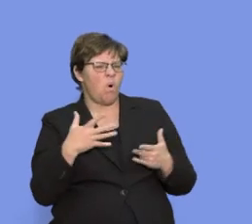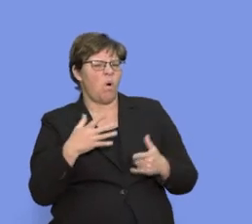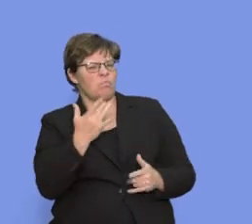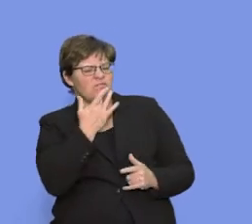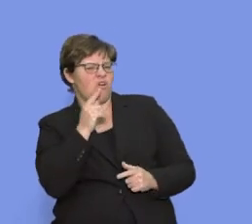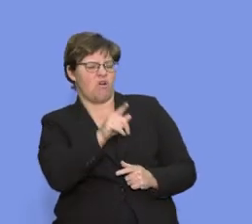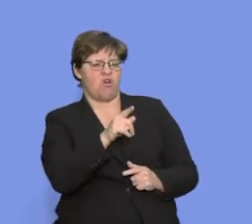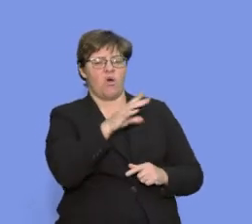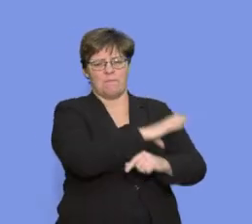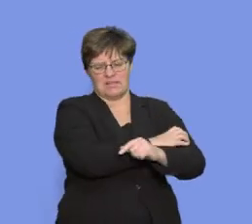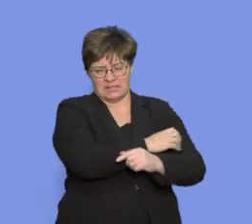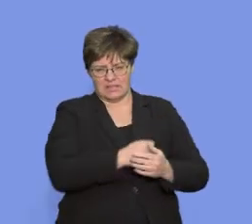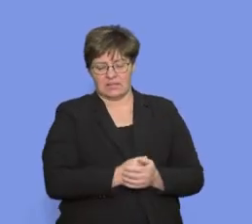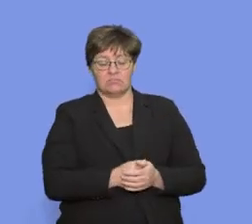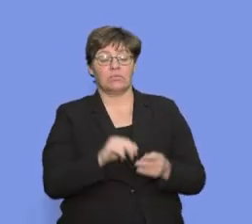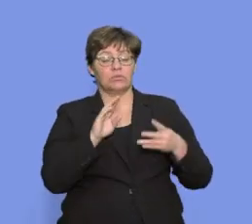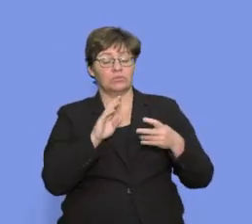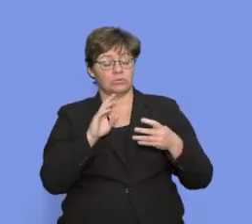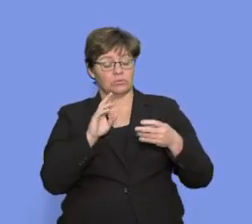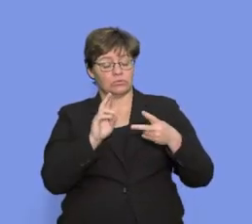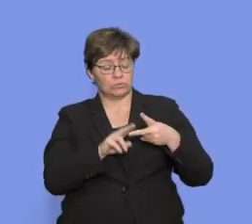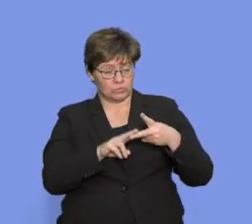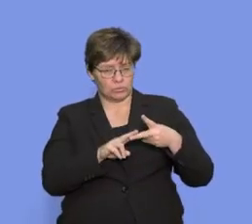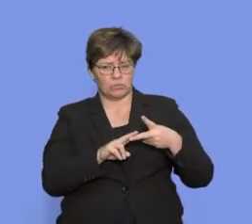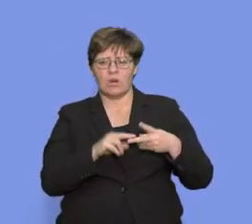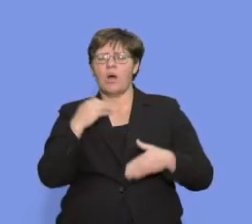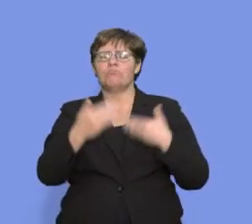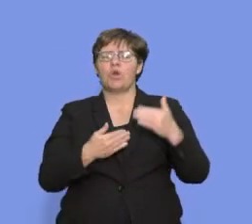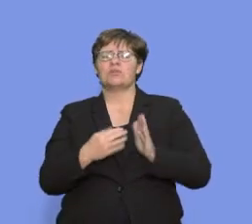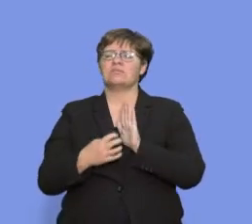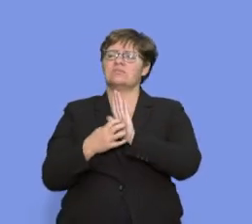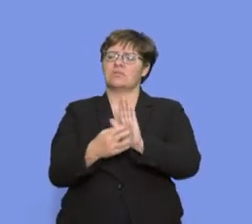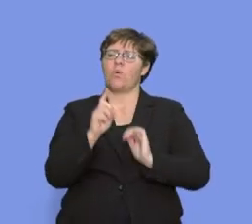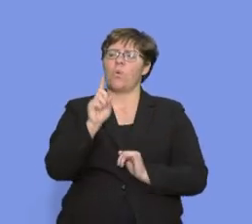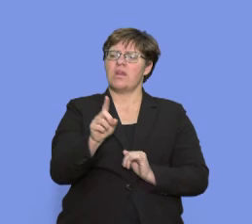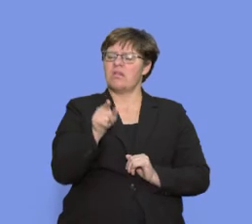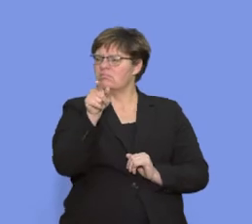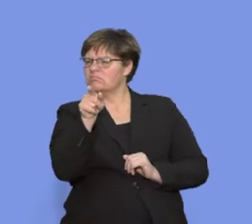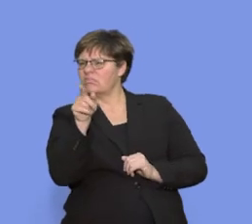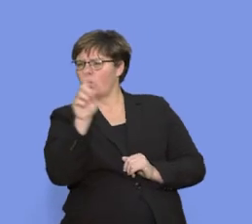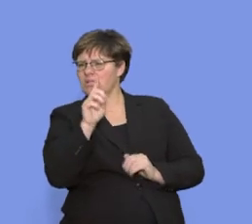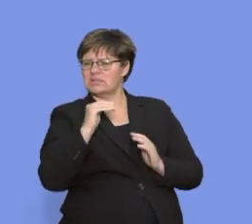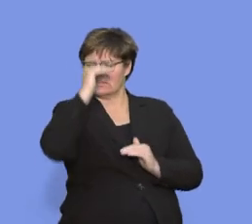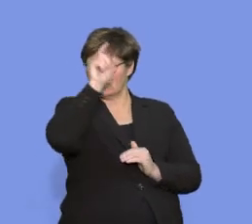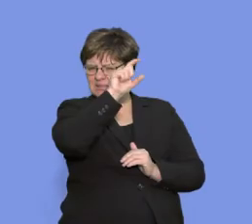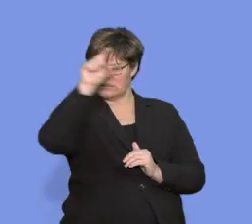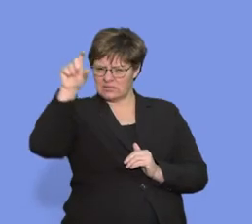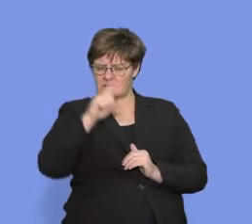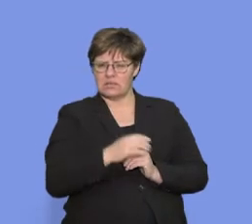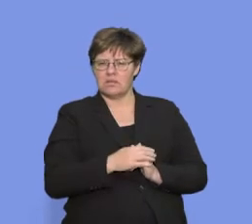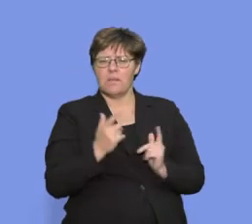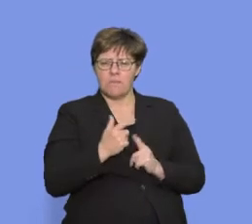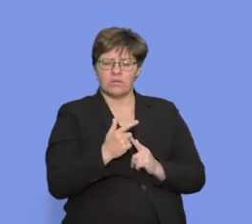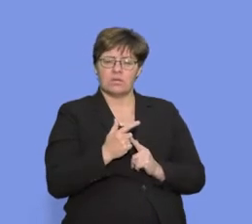muscle. Number 2, identify the process in diagram 1. So remember, process is usually